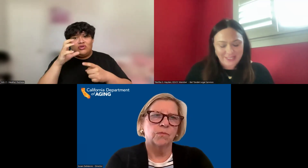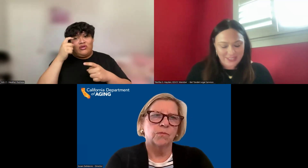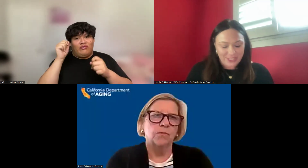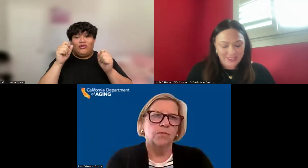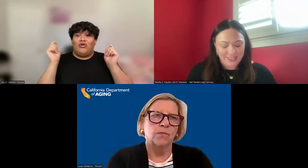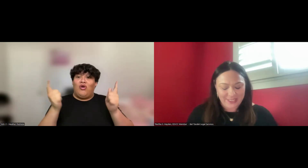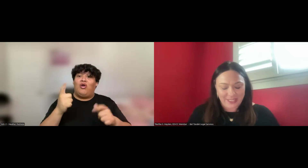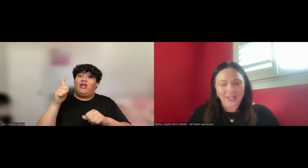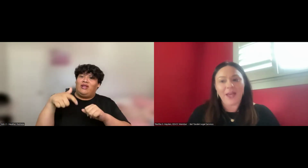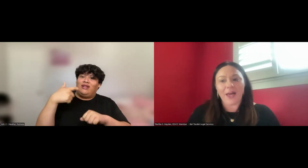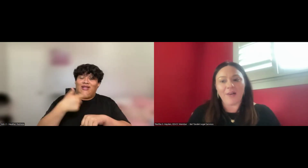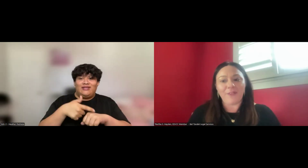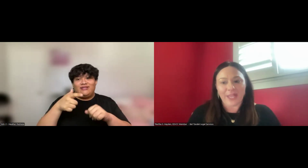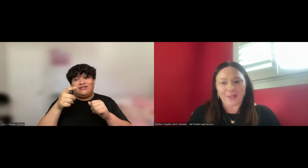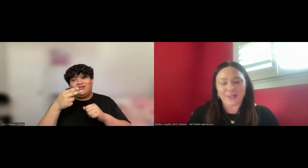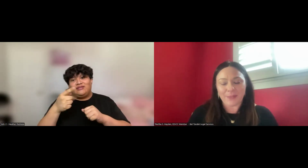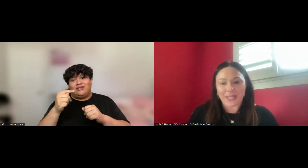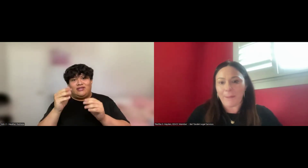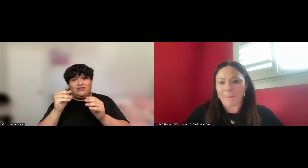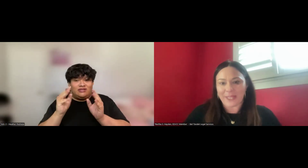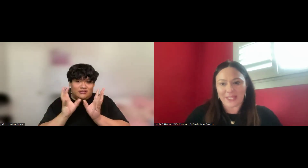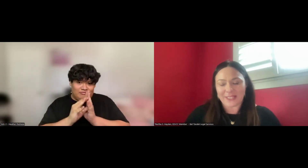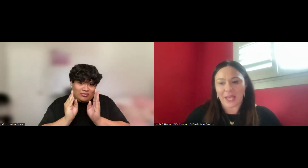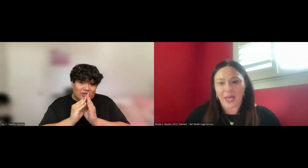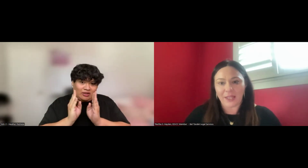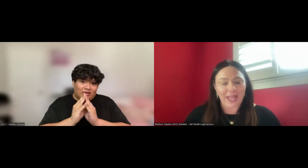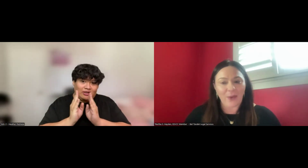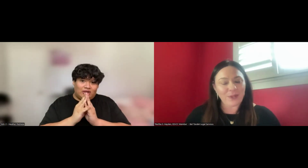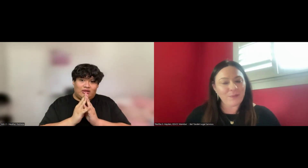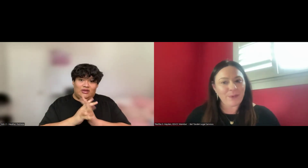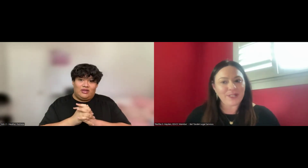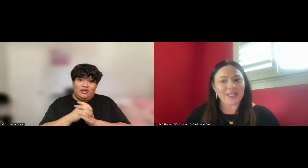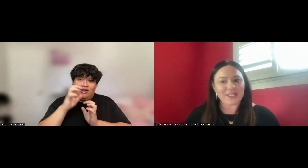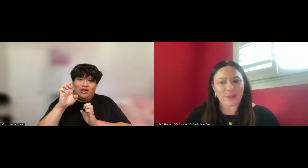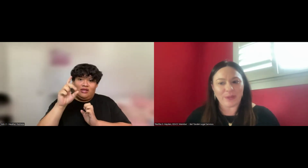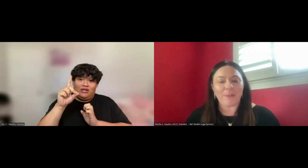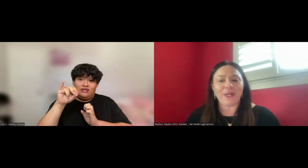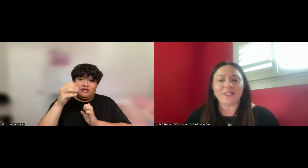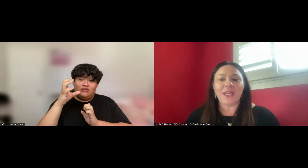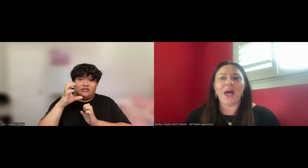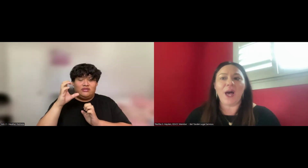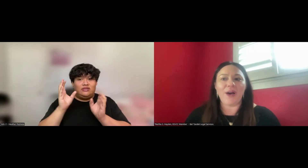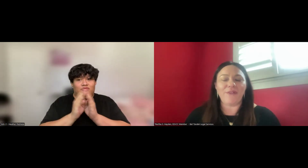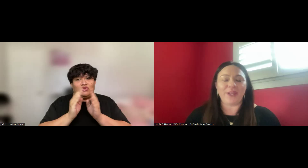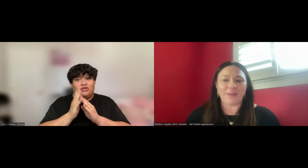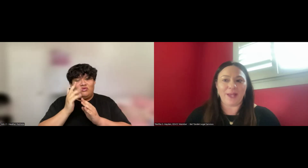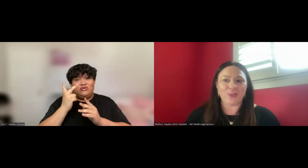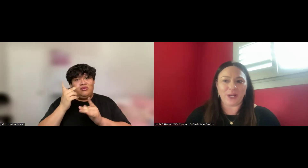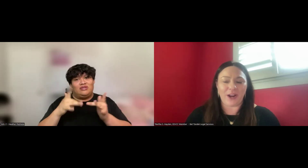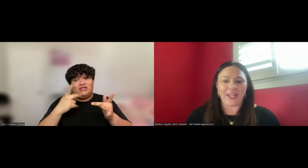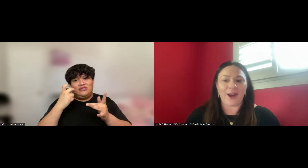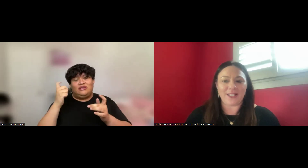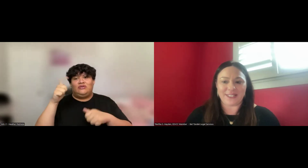next EDJCC full council meeting. Please look out, new members and continuing members, for